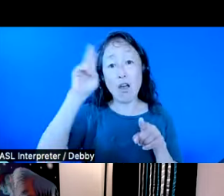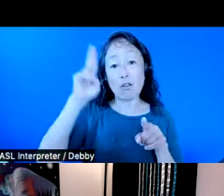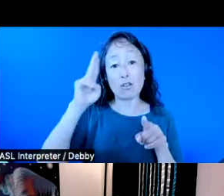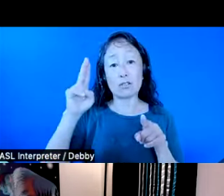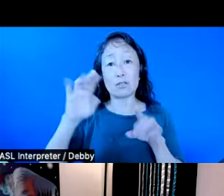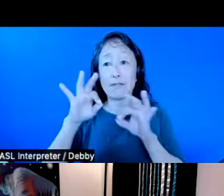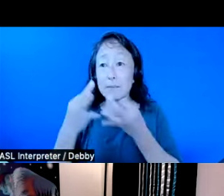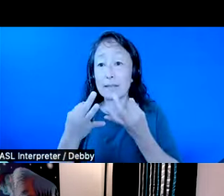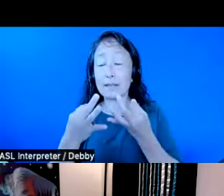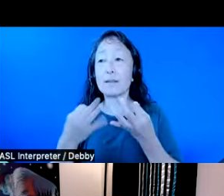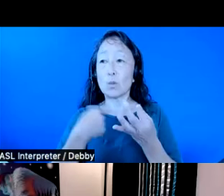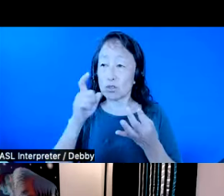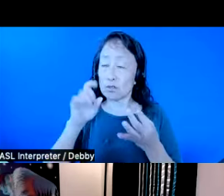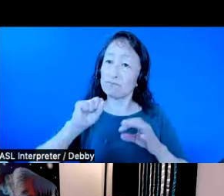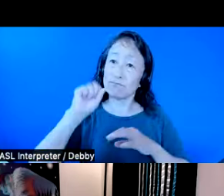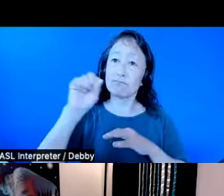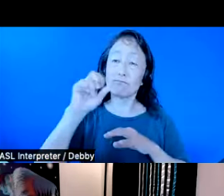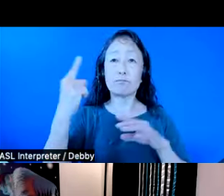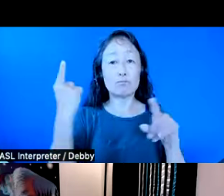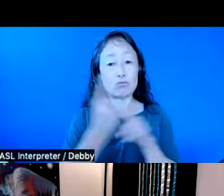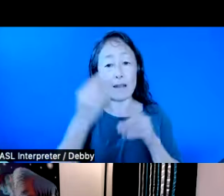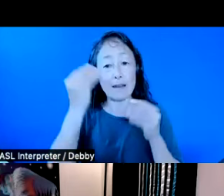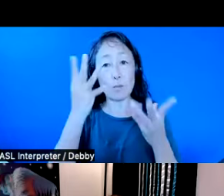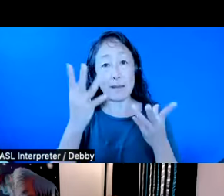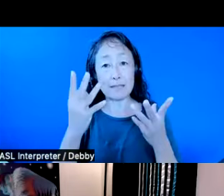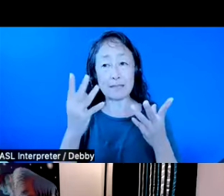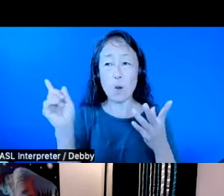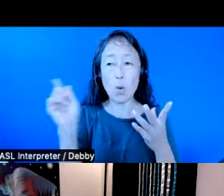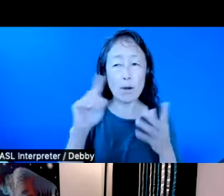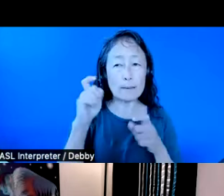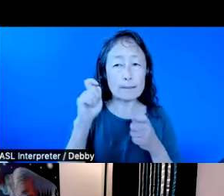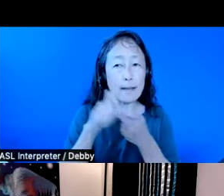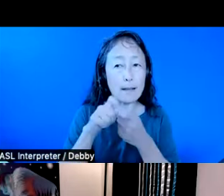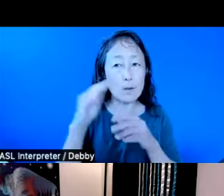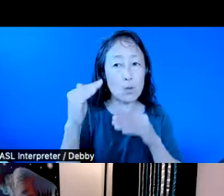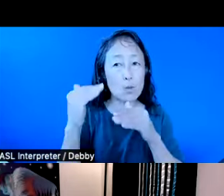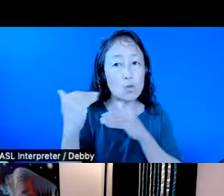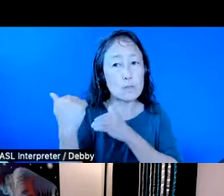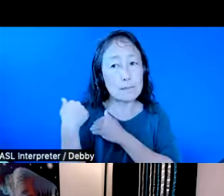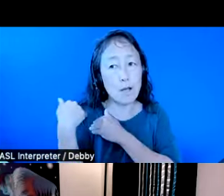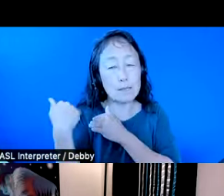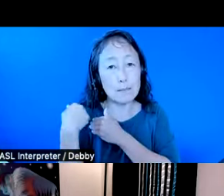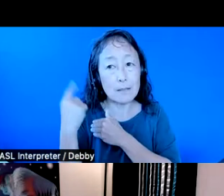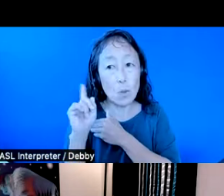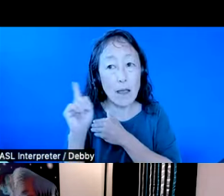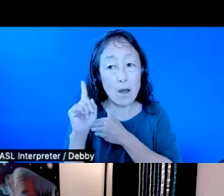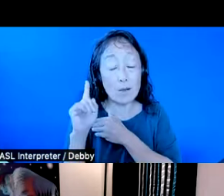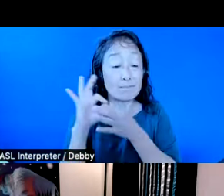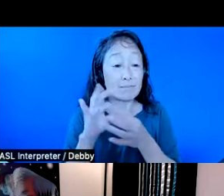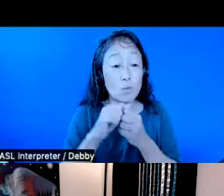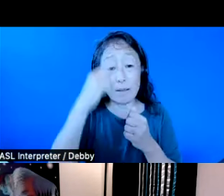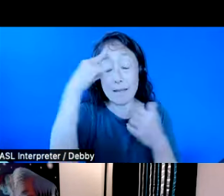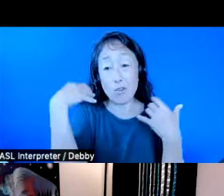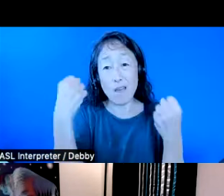right information, about where does the responsibility lie. And when it comes to mental health, there's